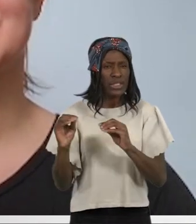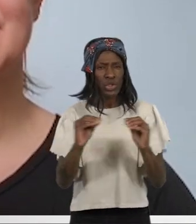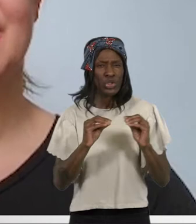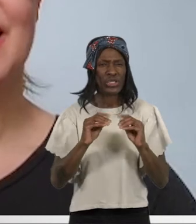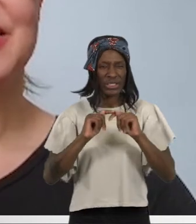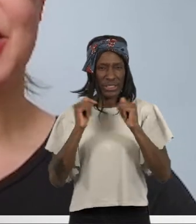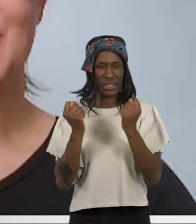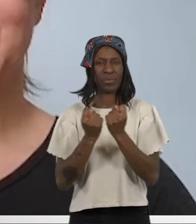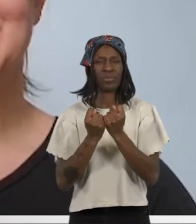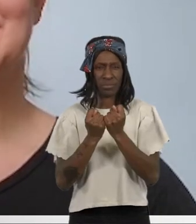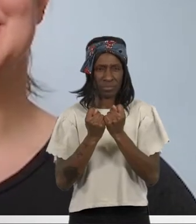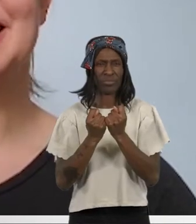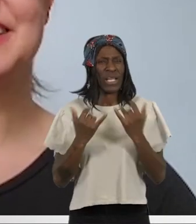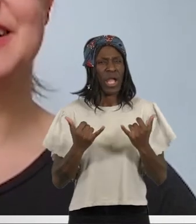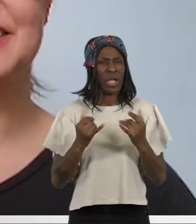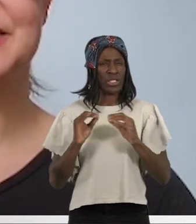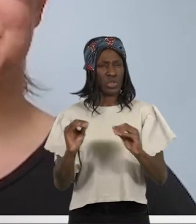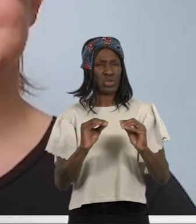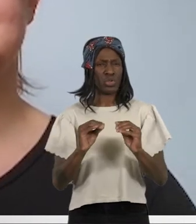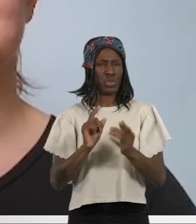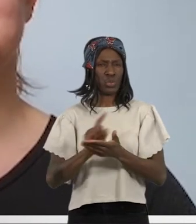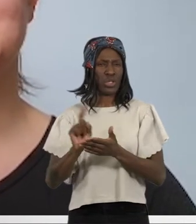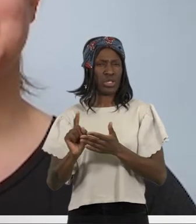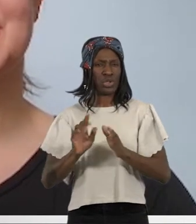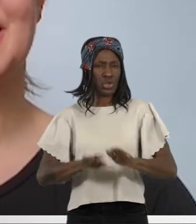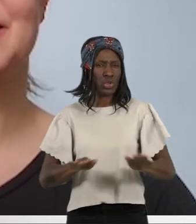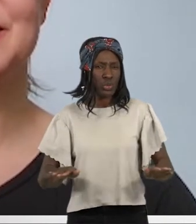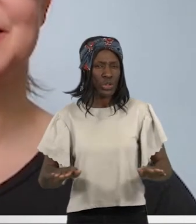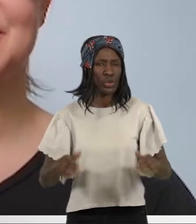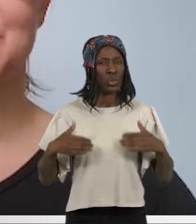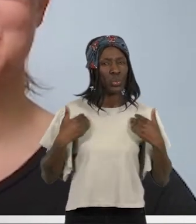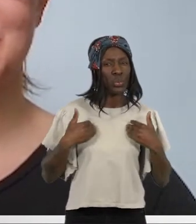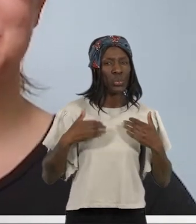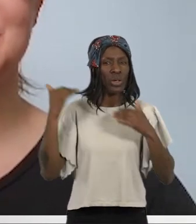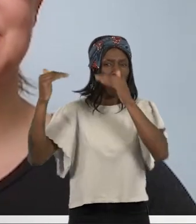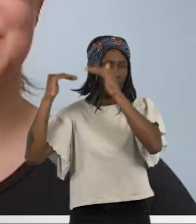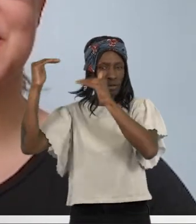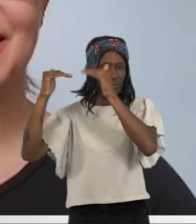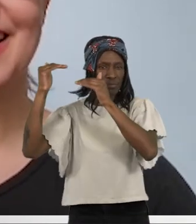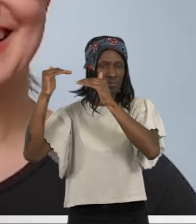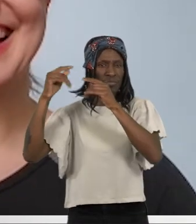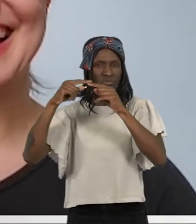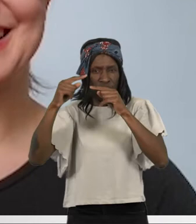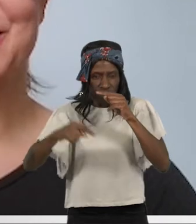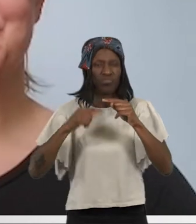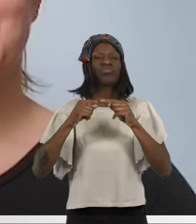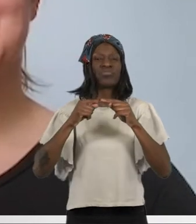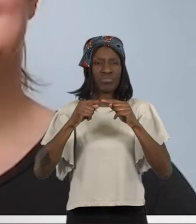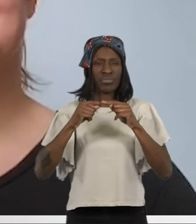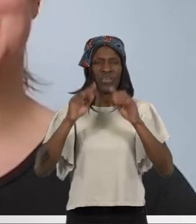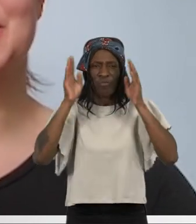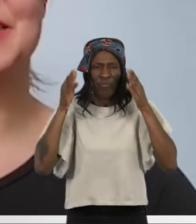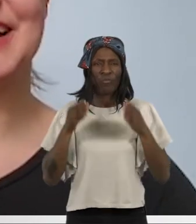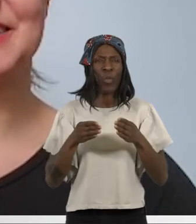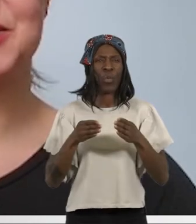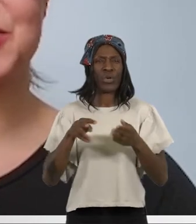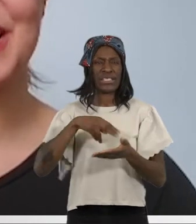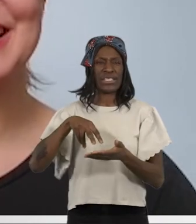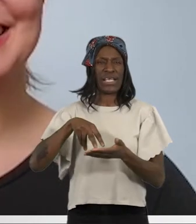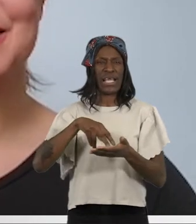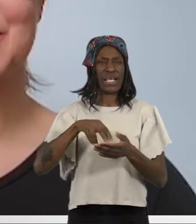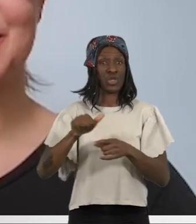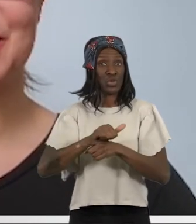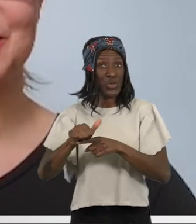Dance has taught weekly dance classes for children, youth, and adults throughout the year, and their focus has been on